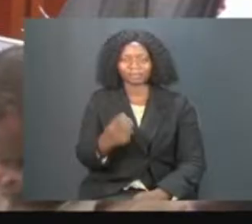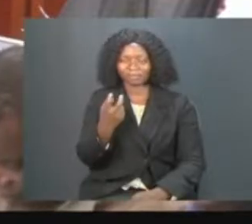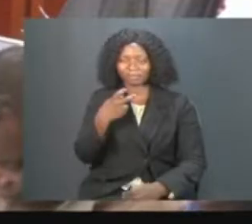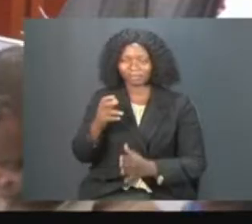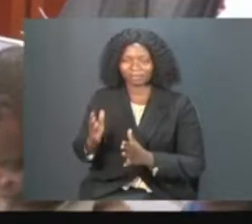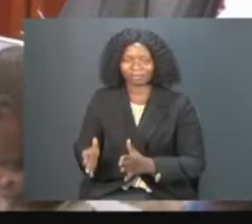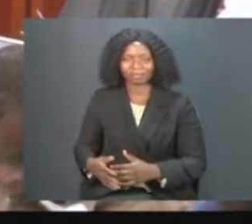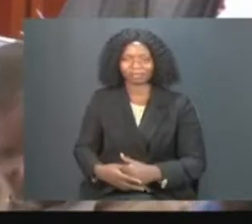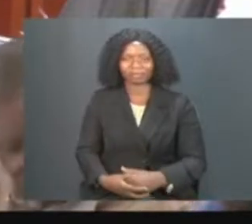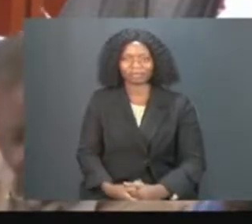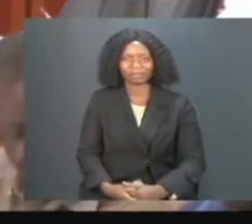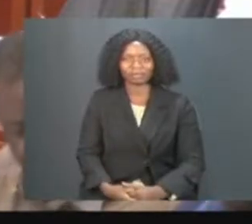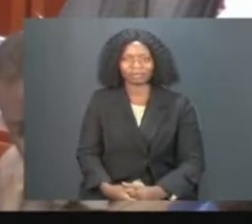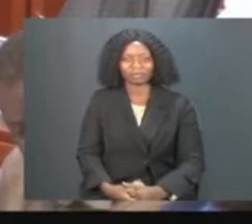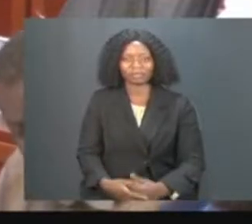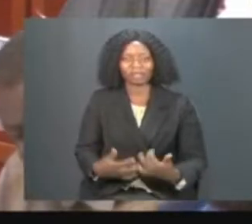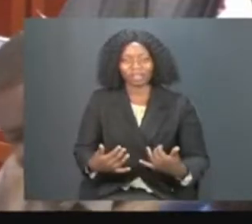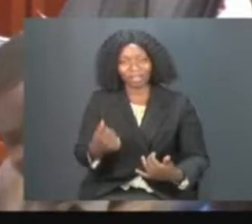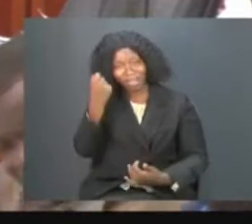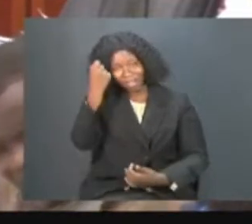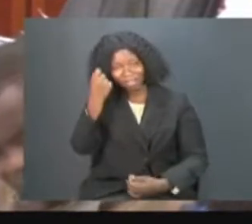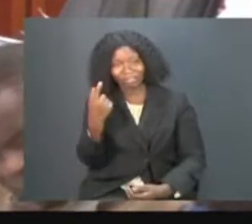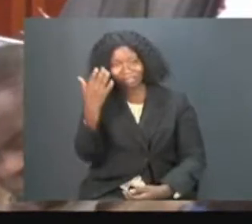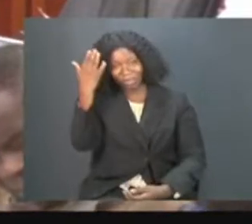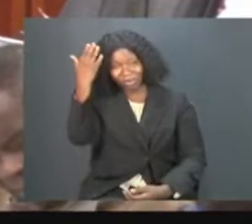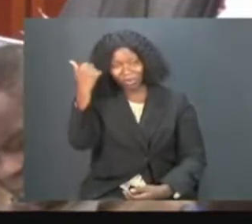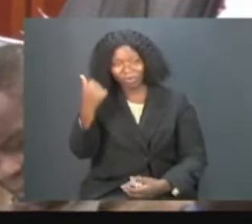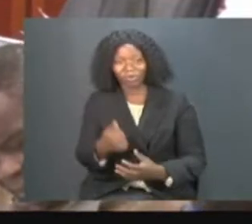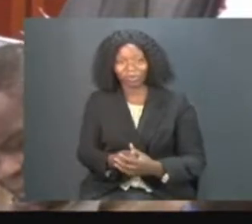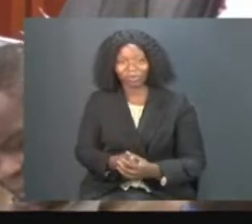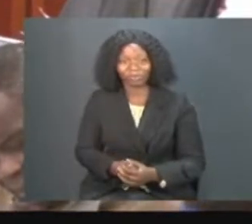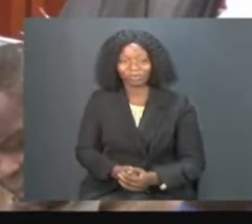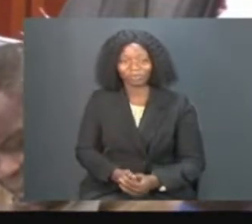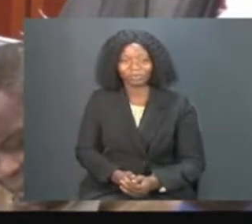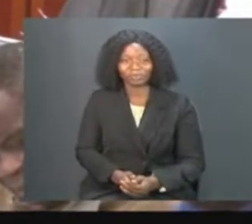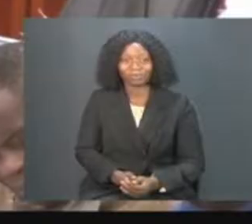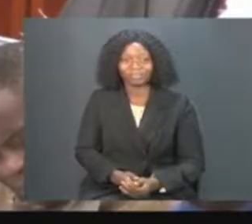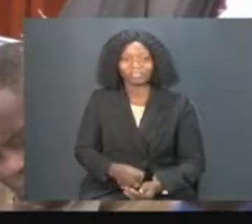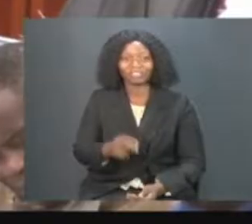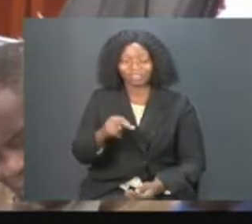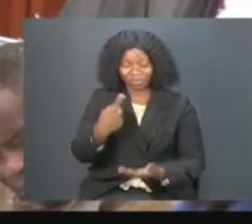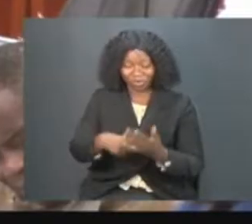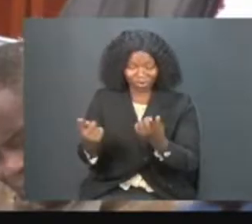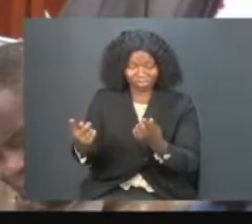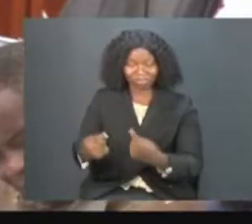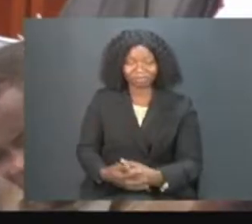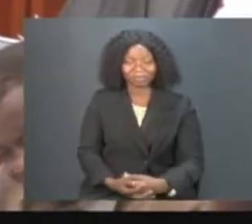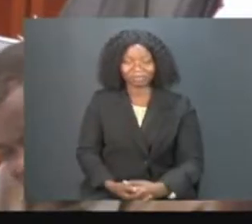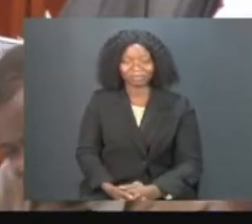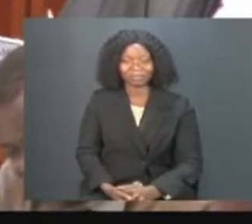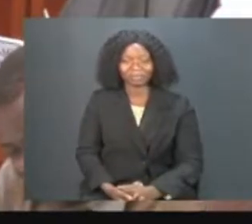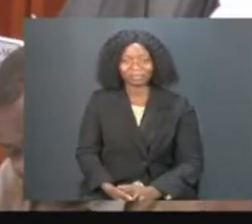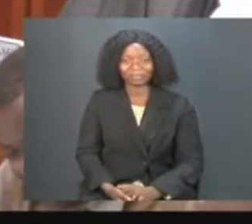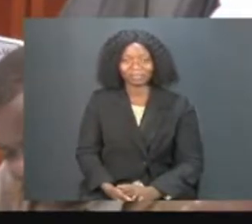Speaker, I now understand why they wanted to raise quorum. They knew what was coming.